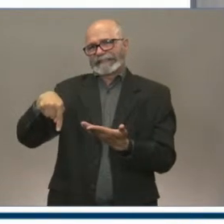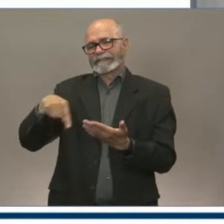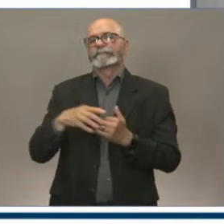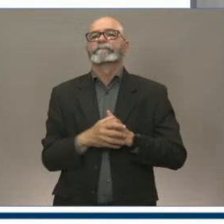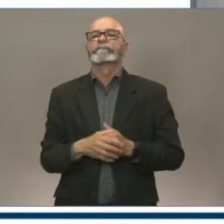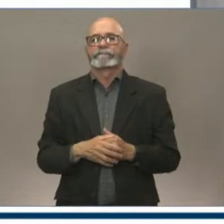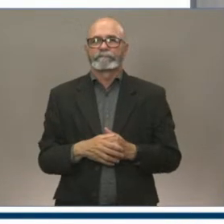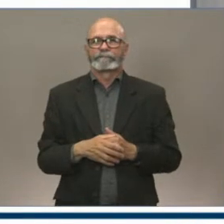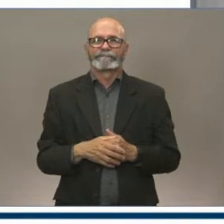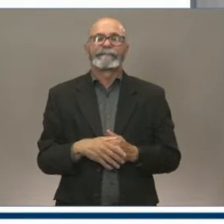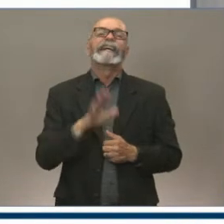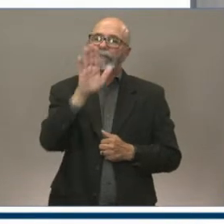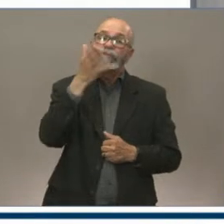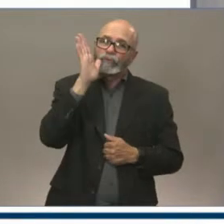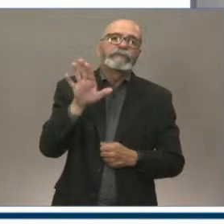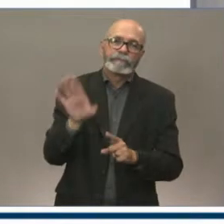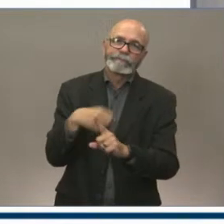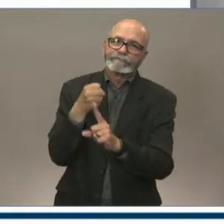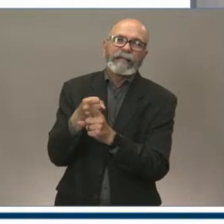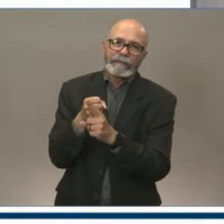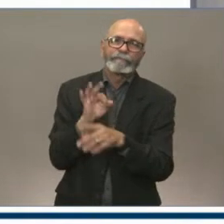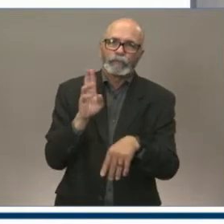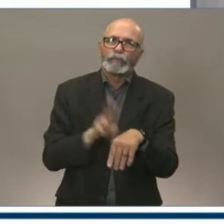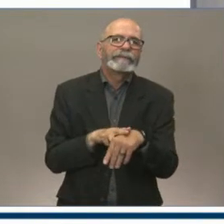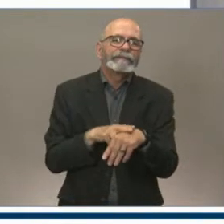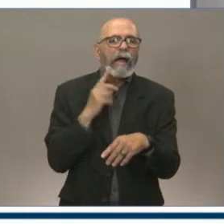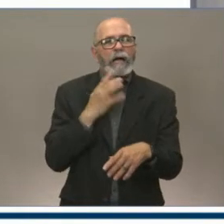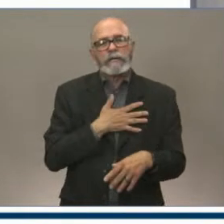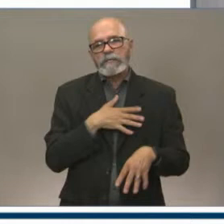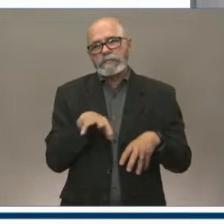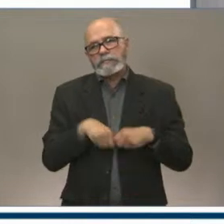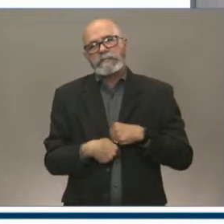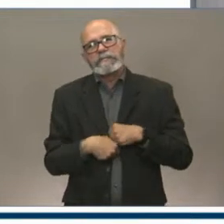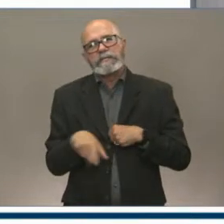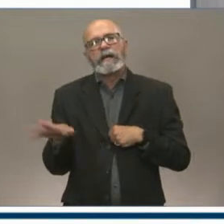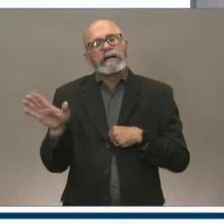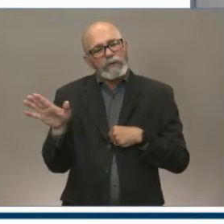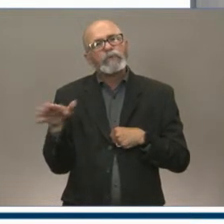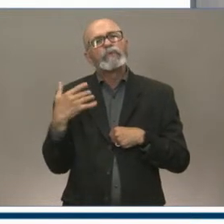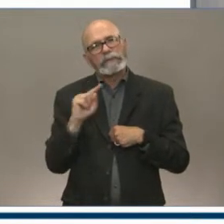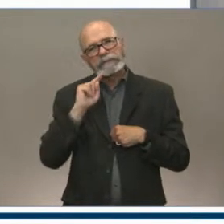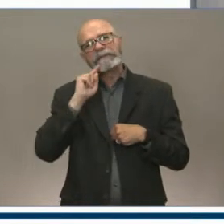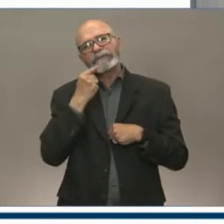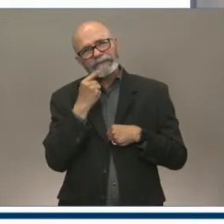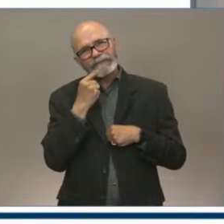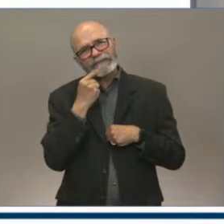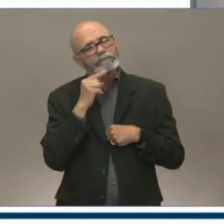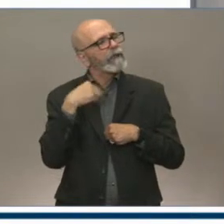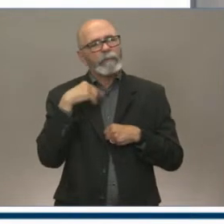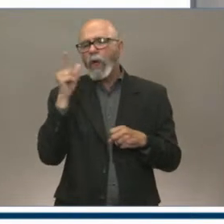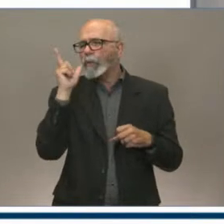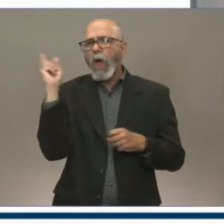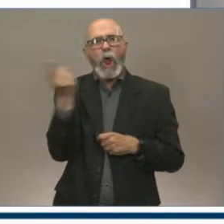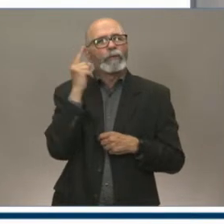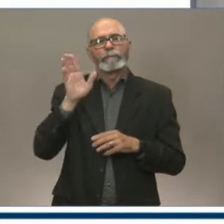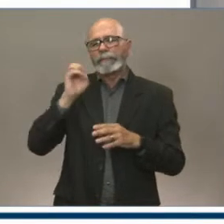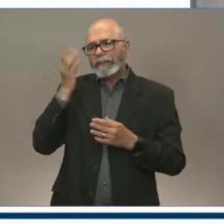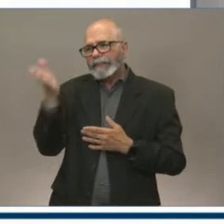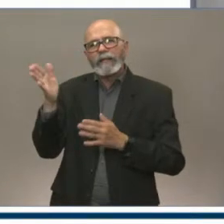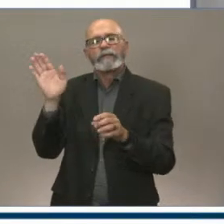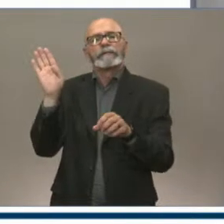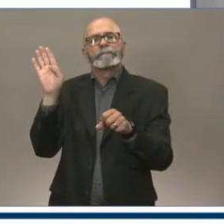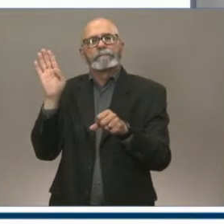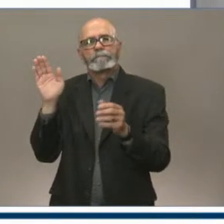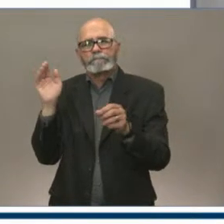to impact people. We know that. We take this very seriously, and that's why we'll be there to support them with the Small Business Impact Grant,